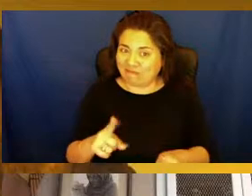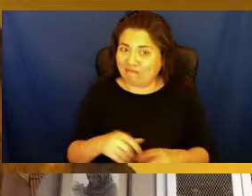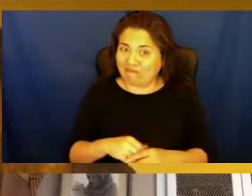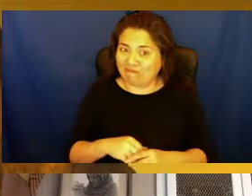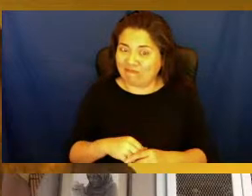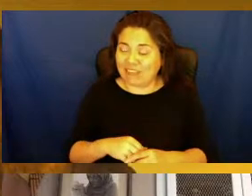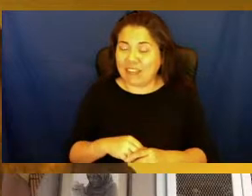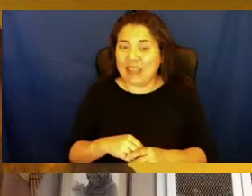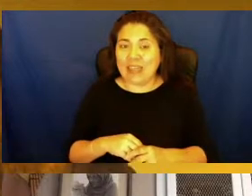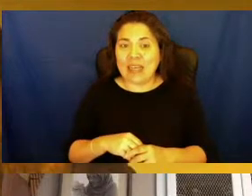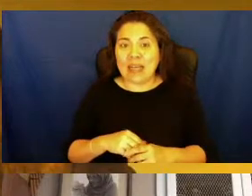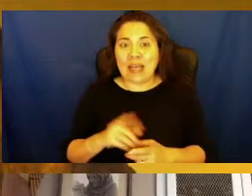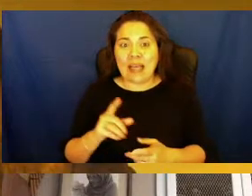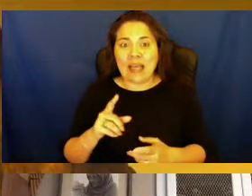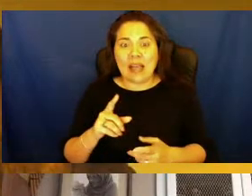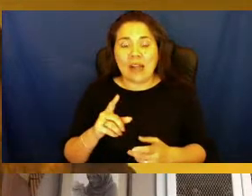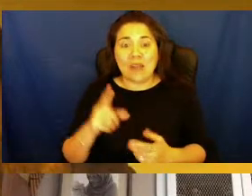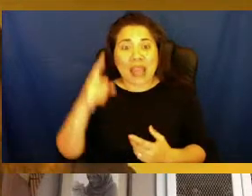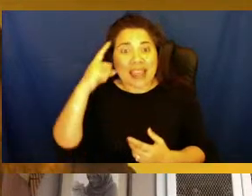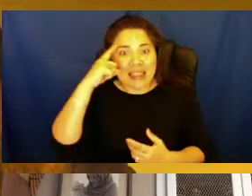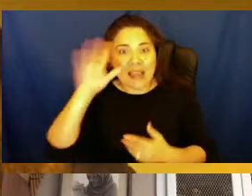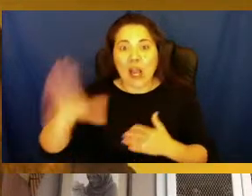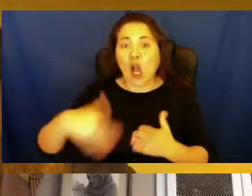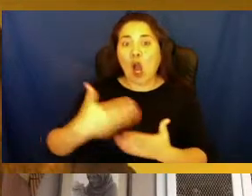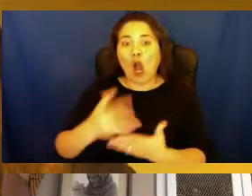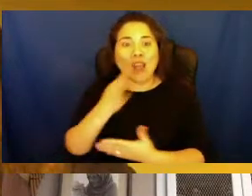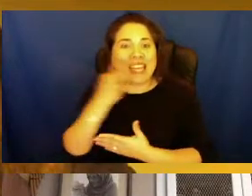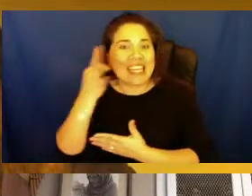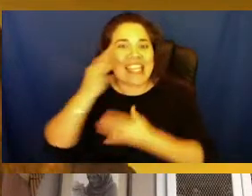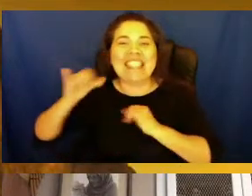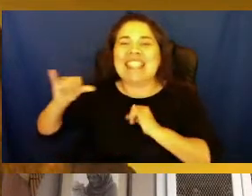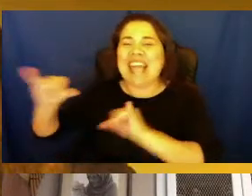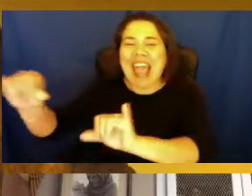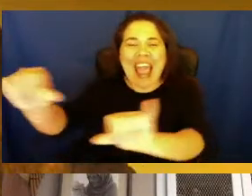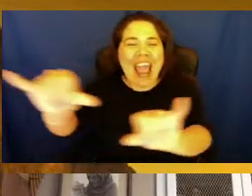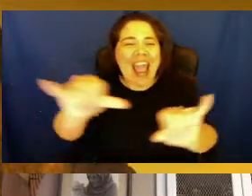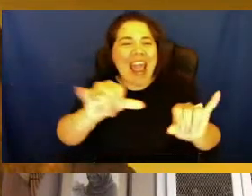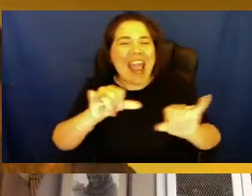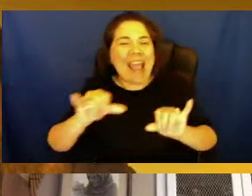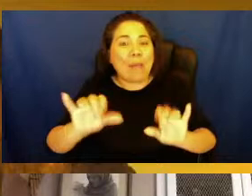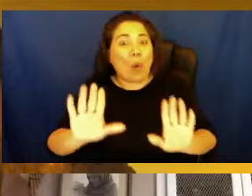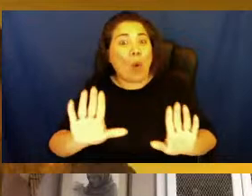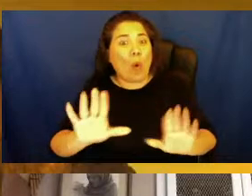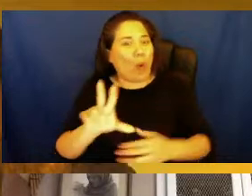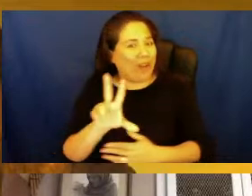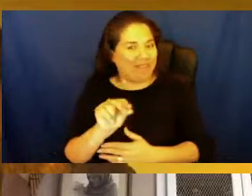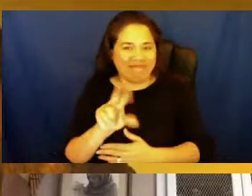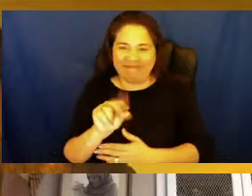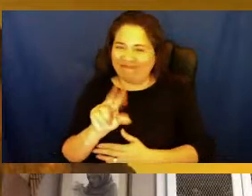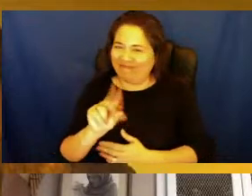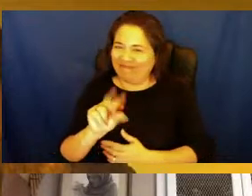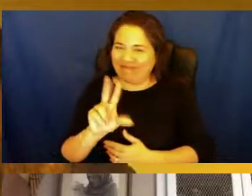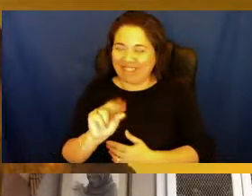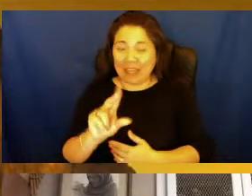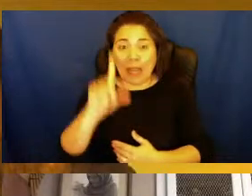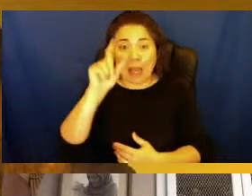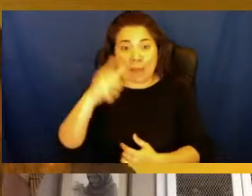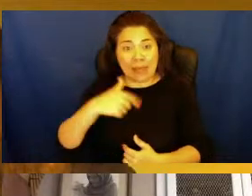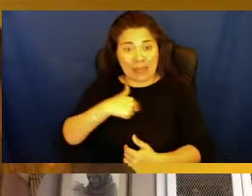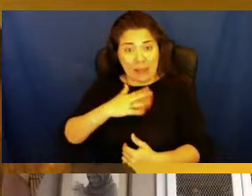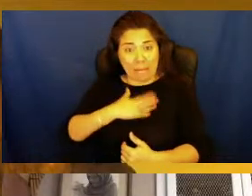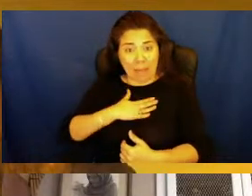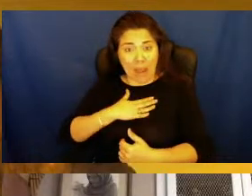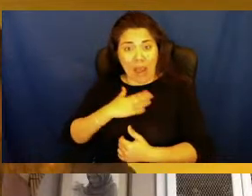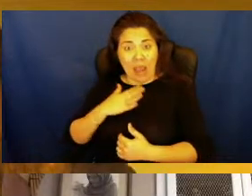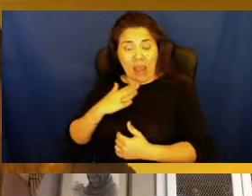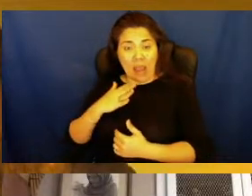they, they think that all American Indians are the same, and so just because I do it this way over here with